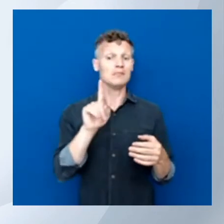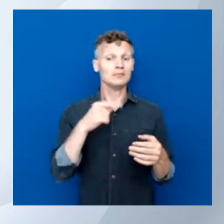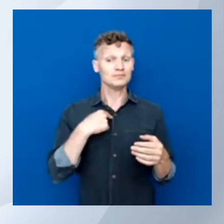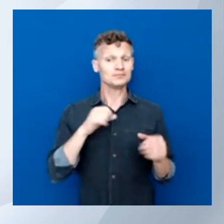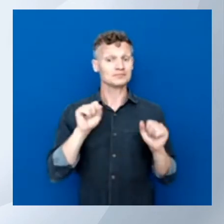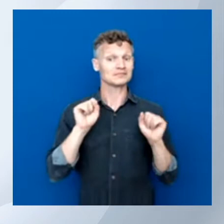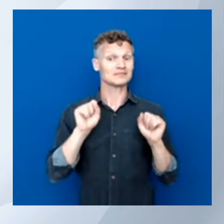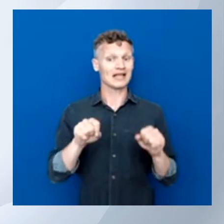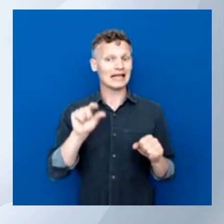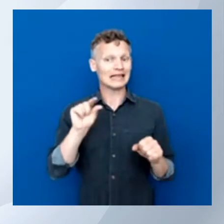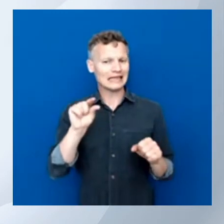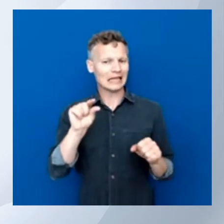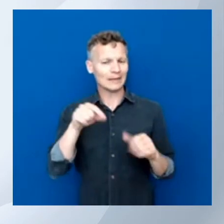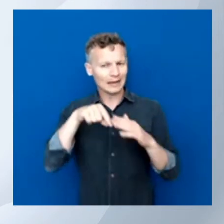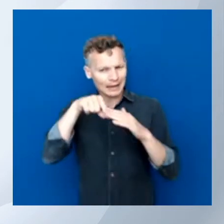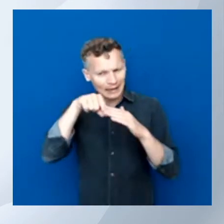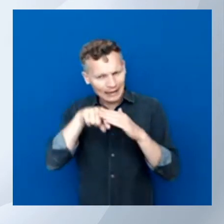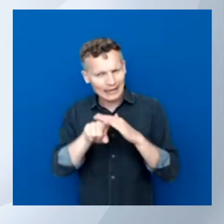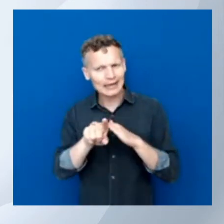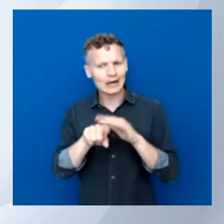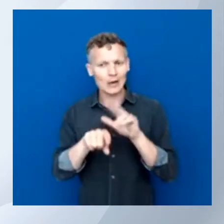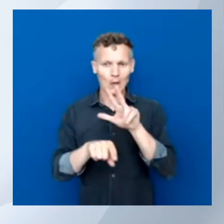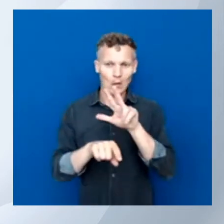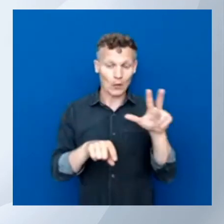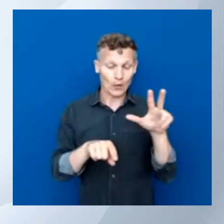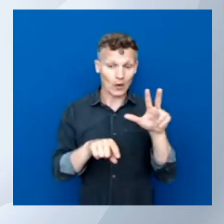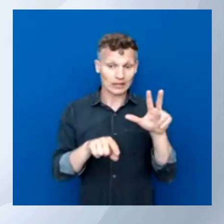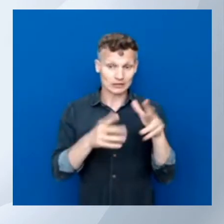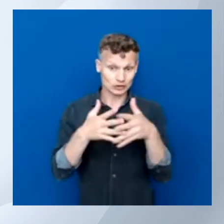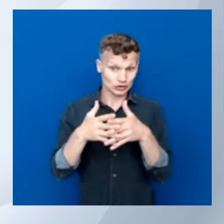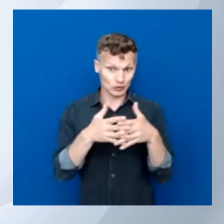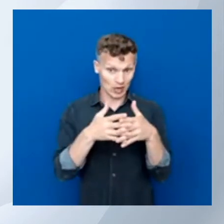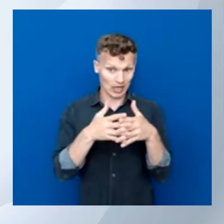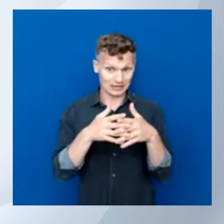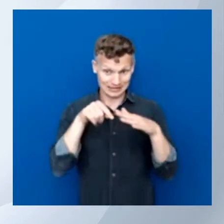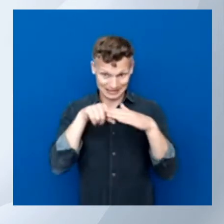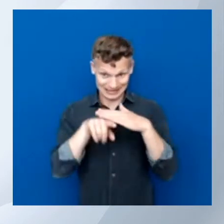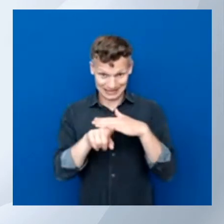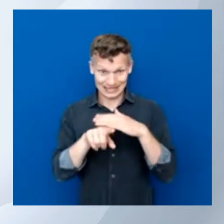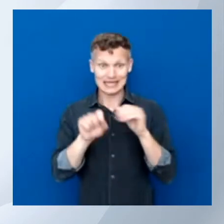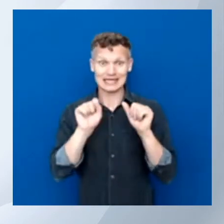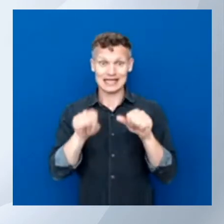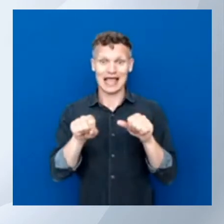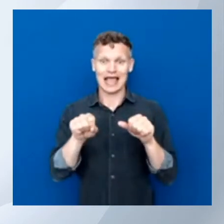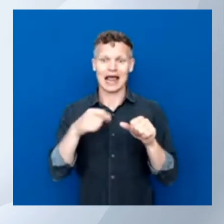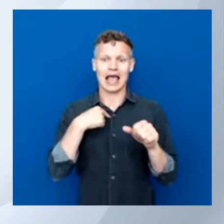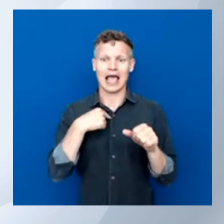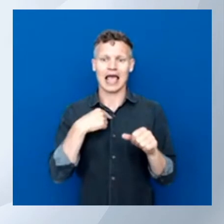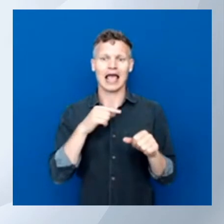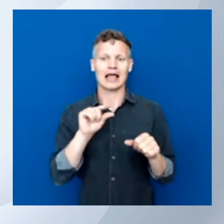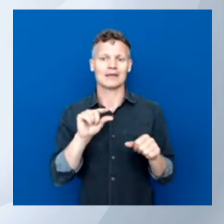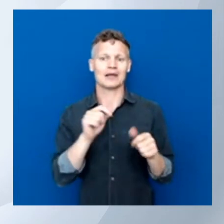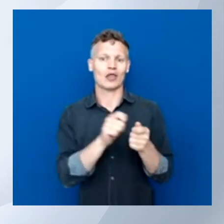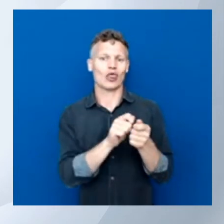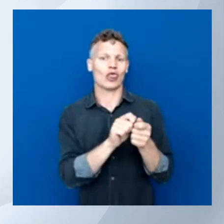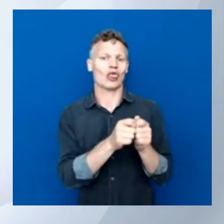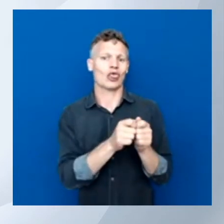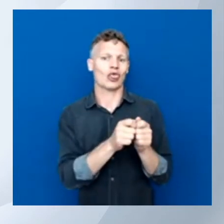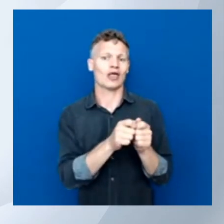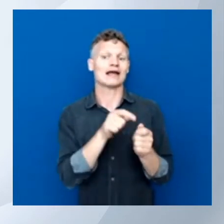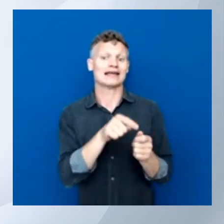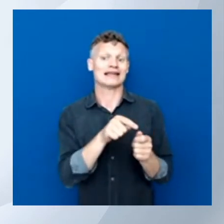US instance, and I could perhaps make it really slow. So I'm going to put a thread sleep in there